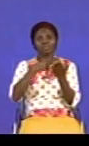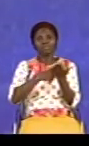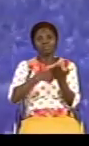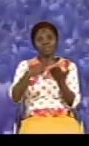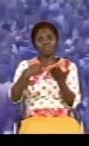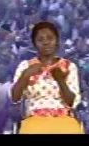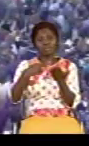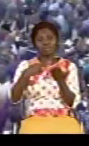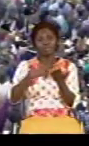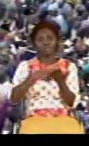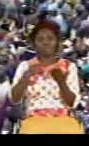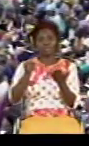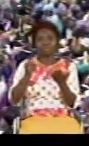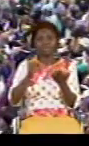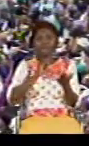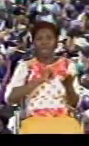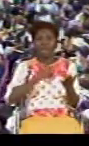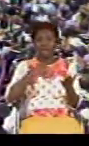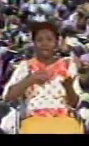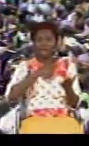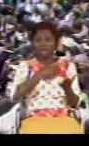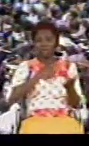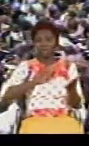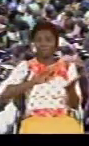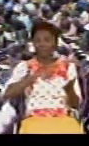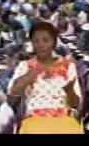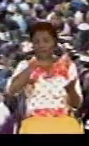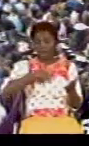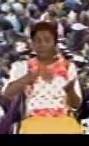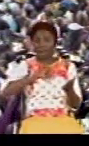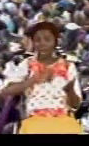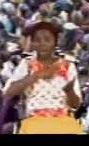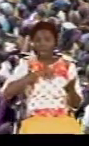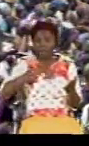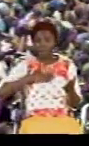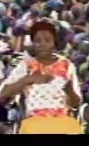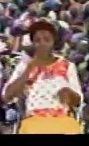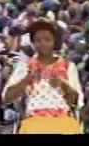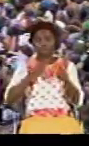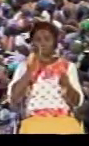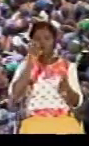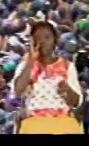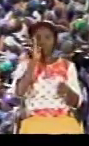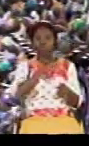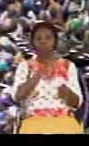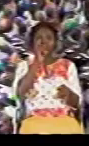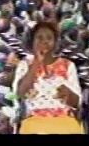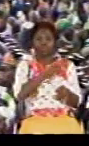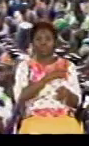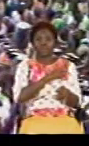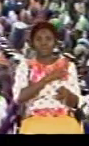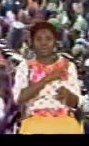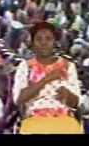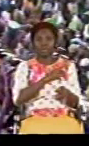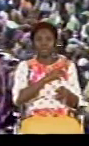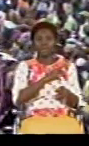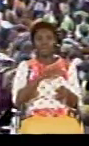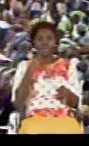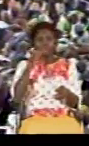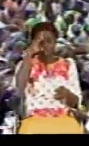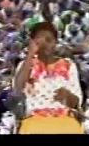are wicked. The man finally repented. Look at verse 34. In